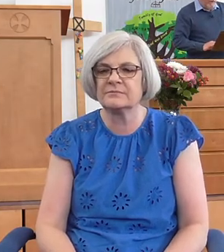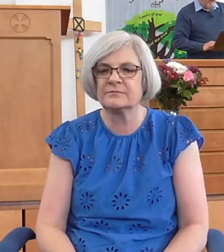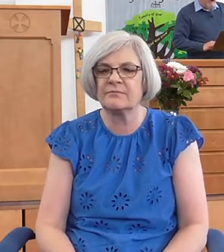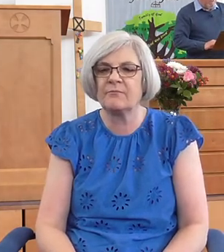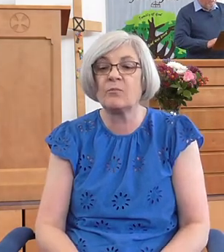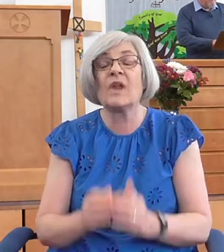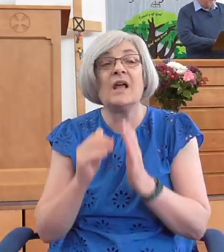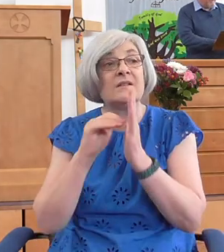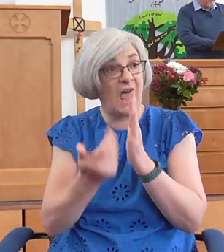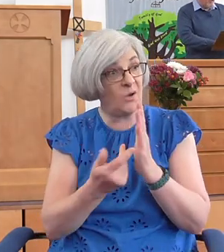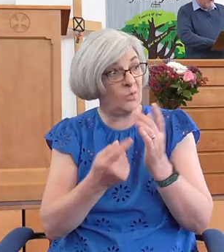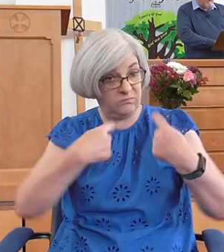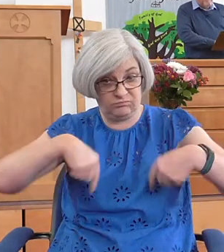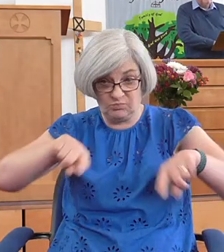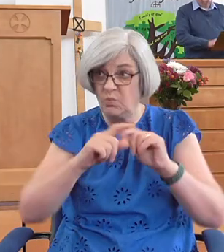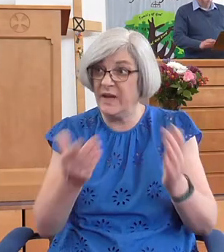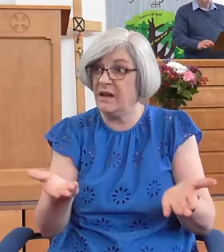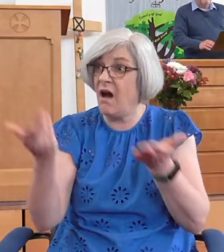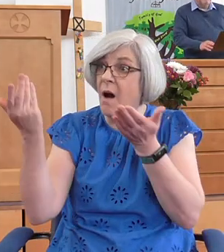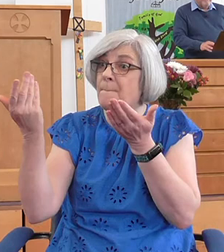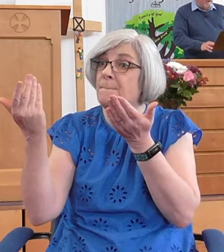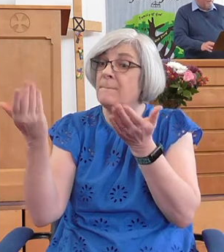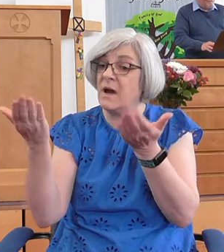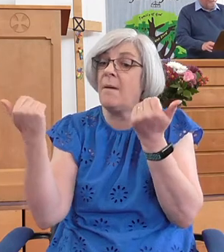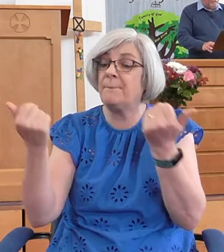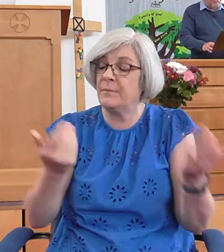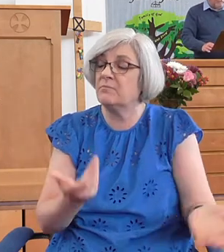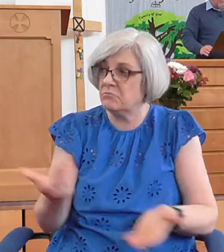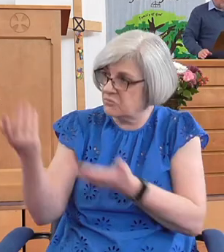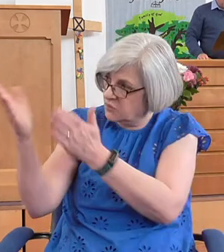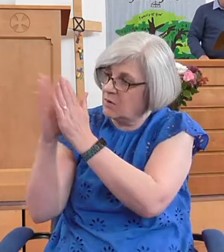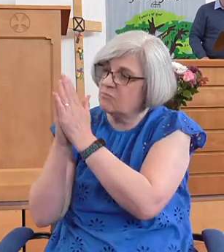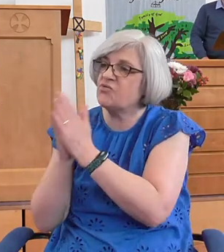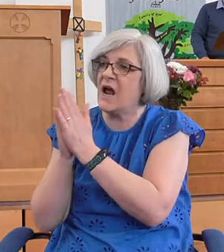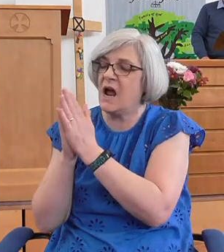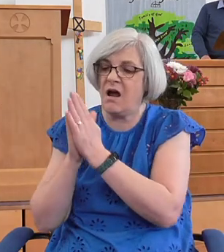Now we come before God in prayer.